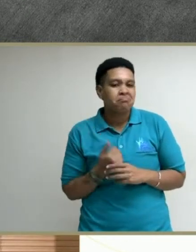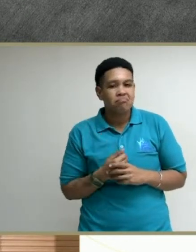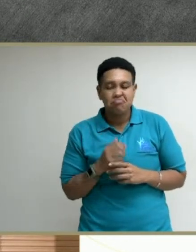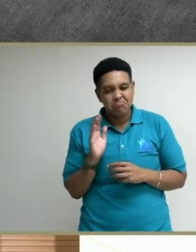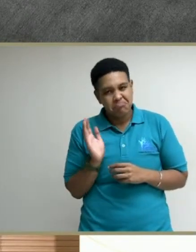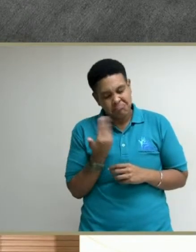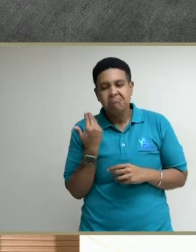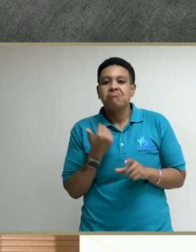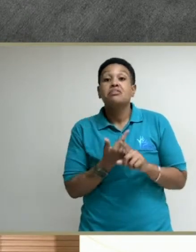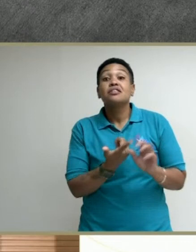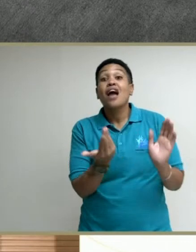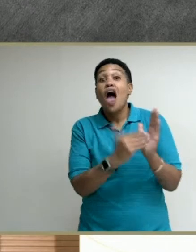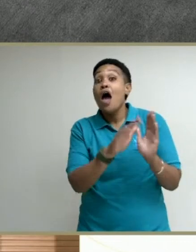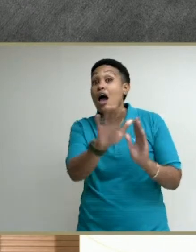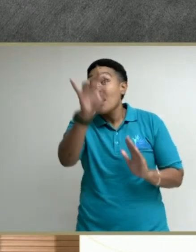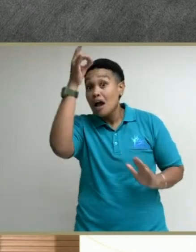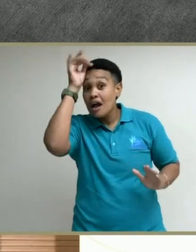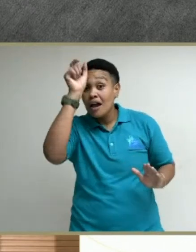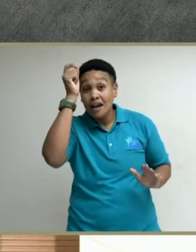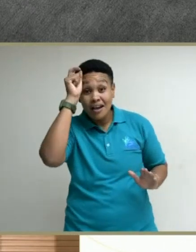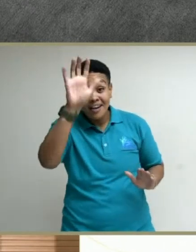So again, just to